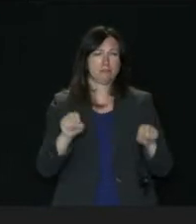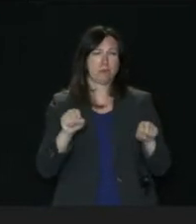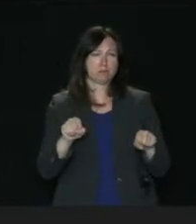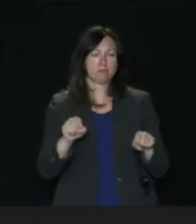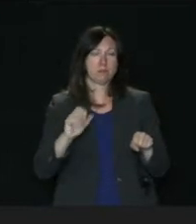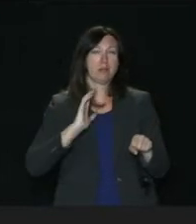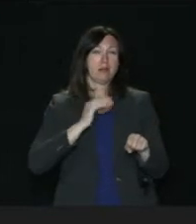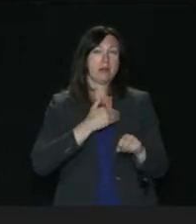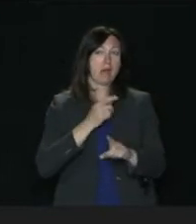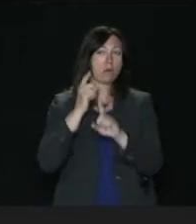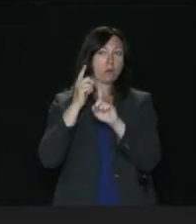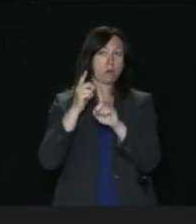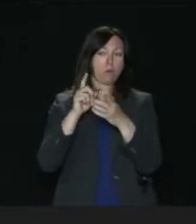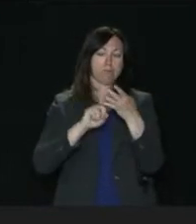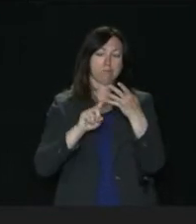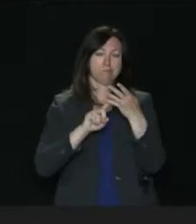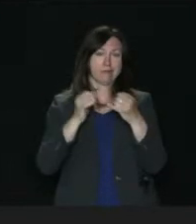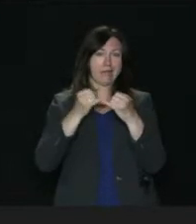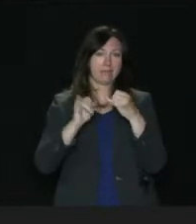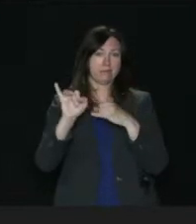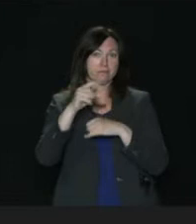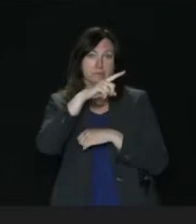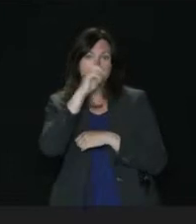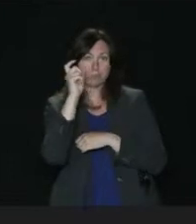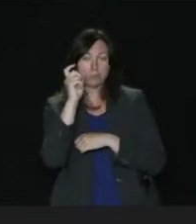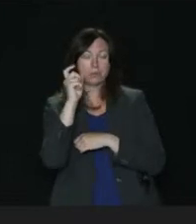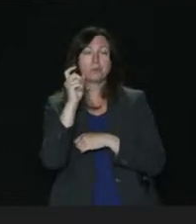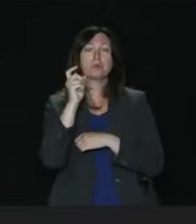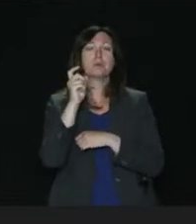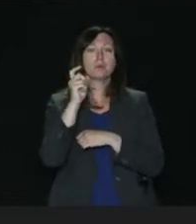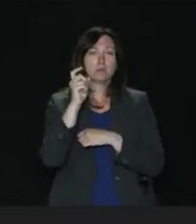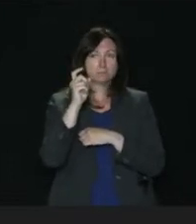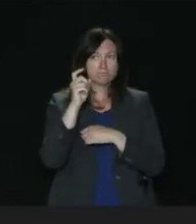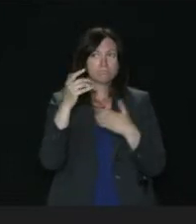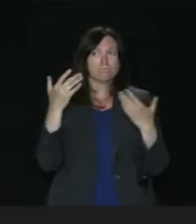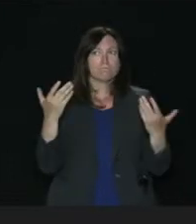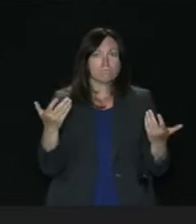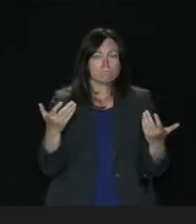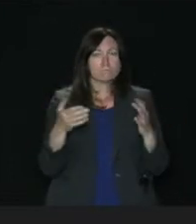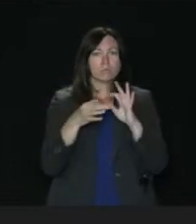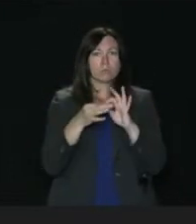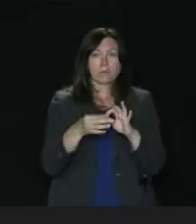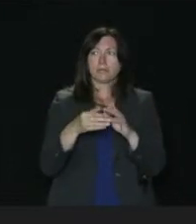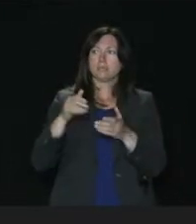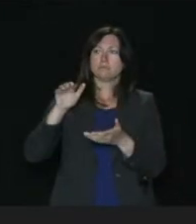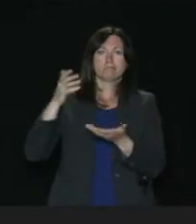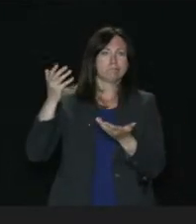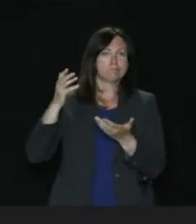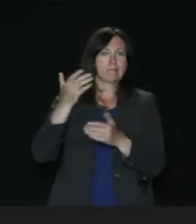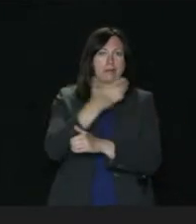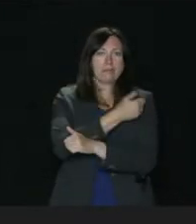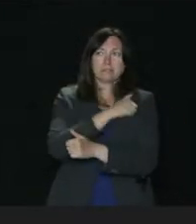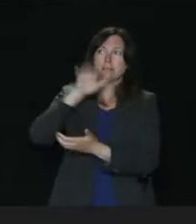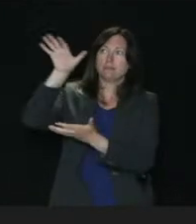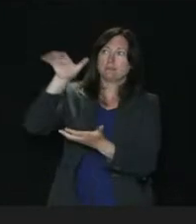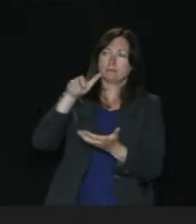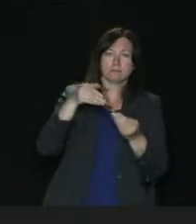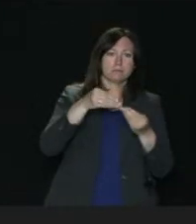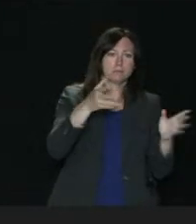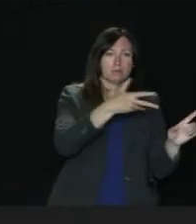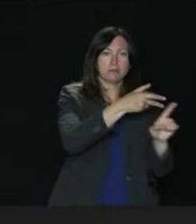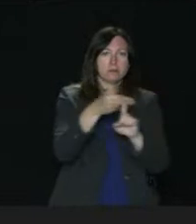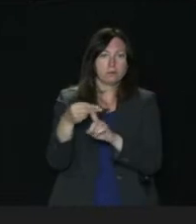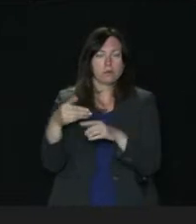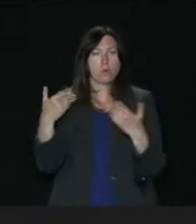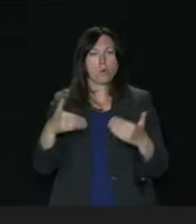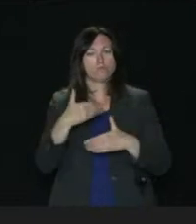obviously, towards the end of the summer with what we're seeing in terms of the regular schedules of arrival of vaccines and the